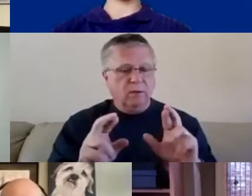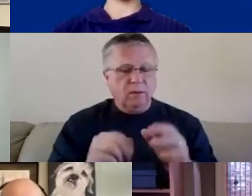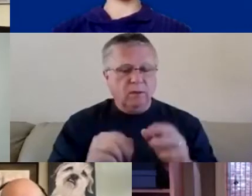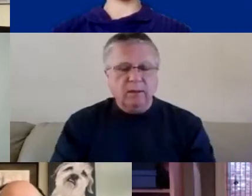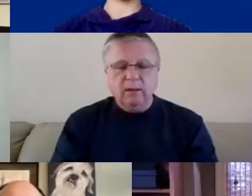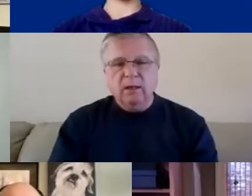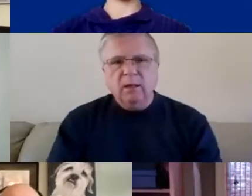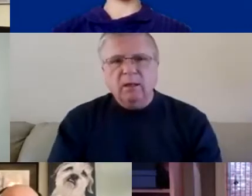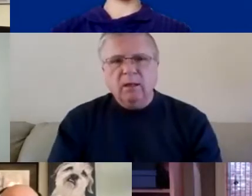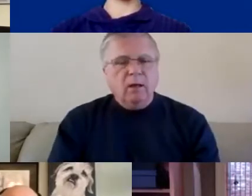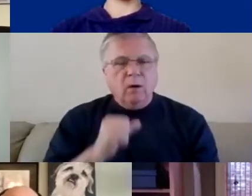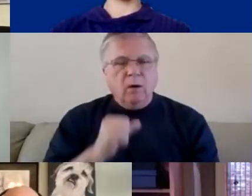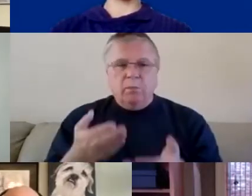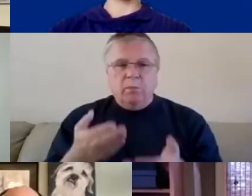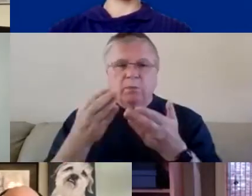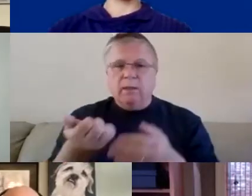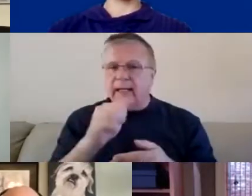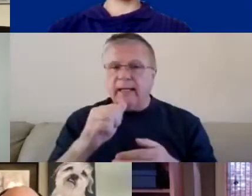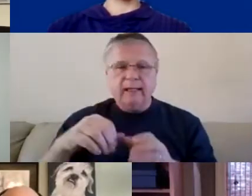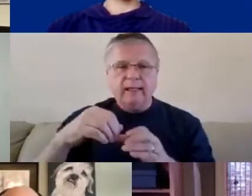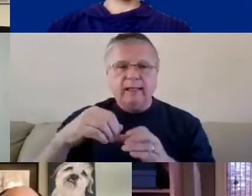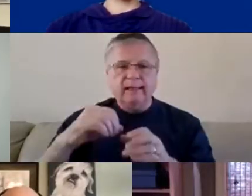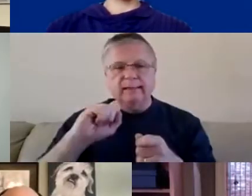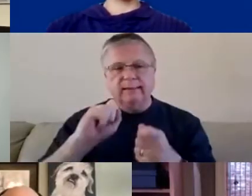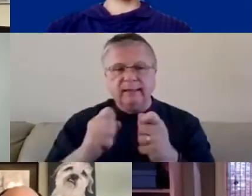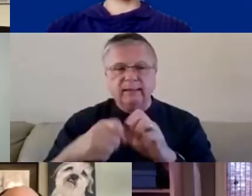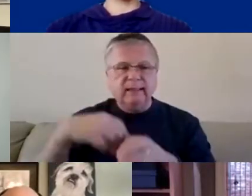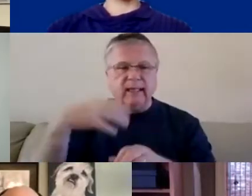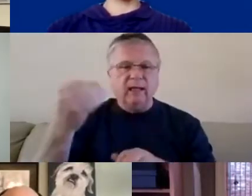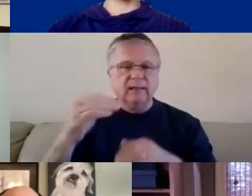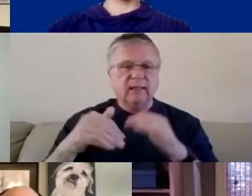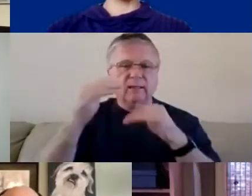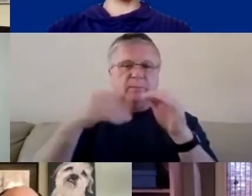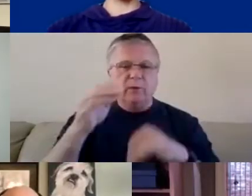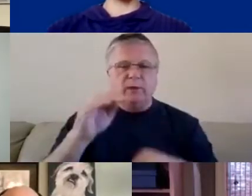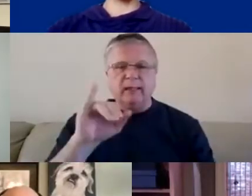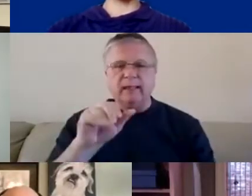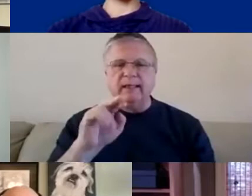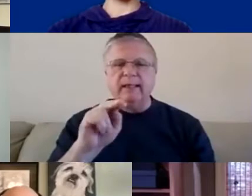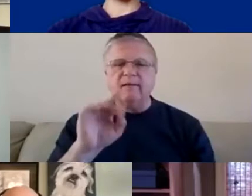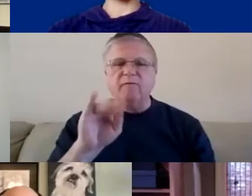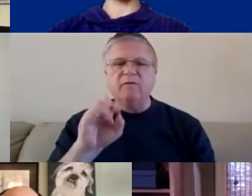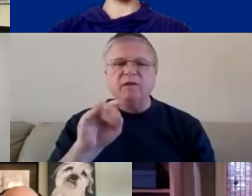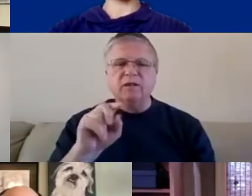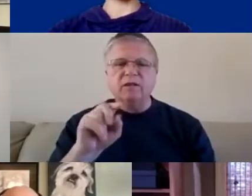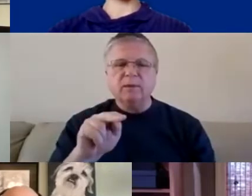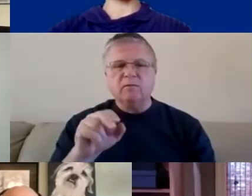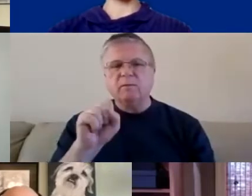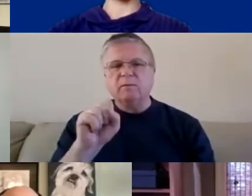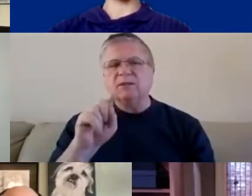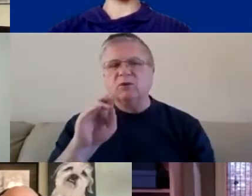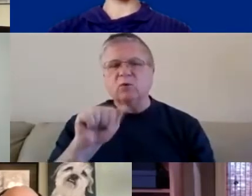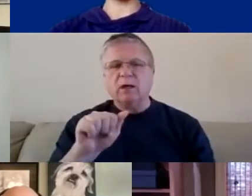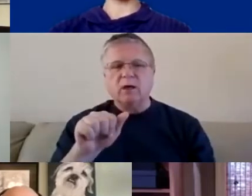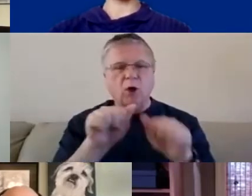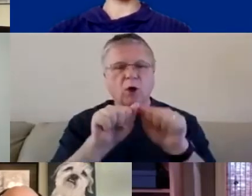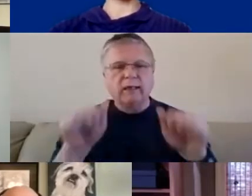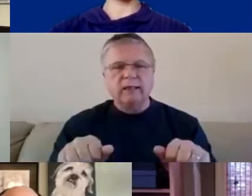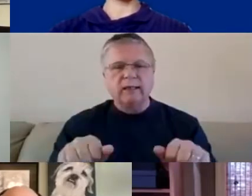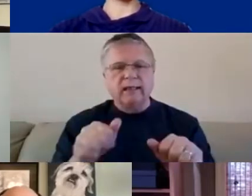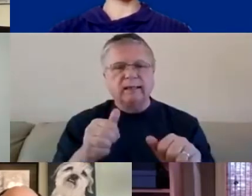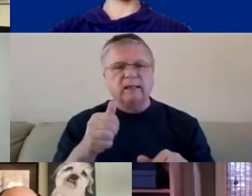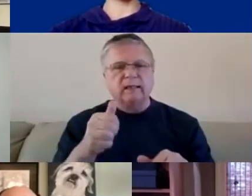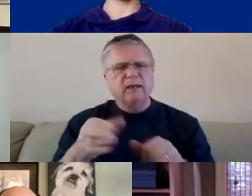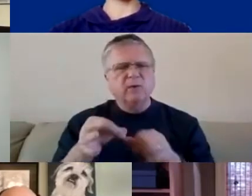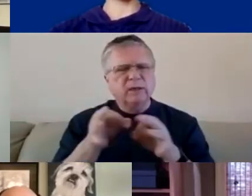not proposing any exterior changes to the building. Ian Fishman from Strata Architects is going to go a little bit into design after I'm finished,